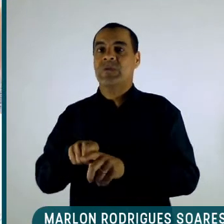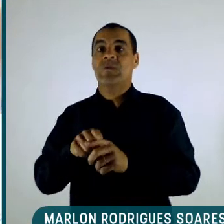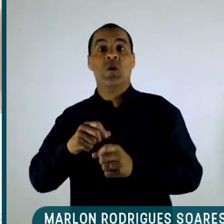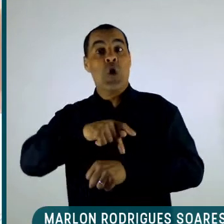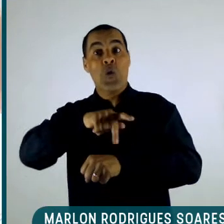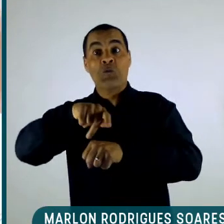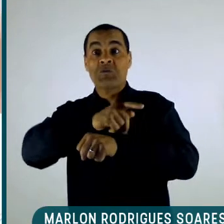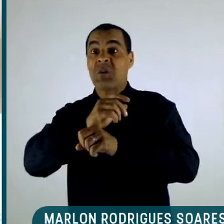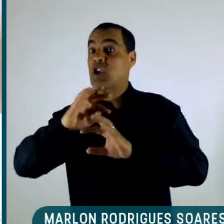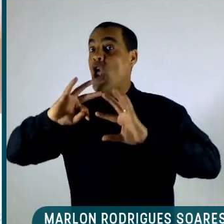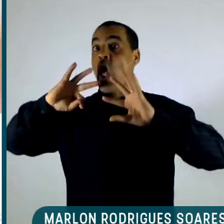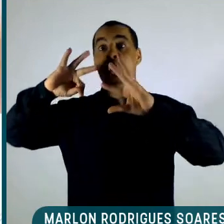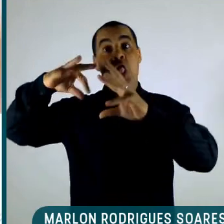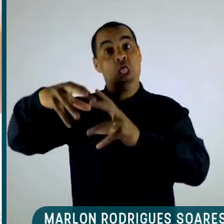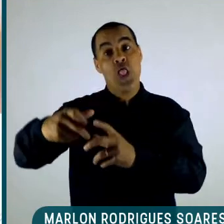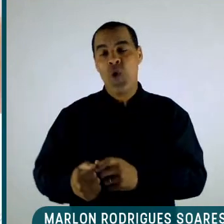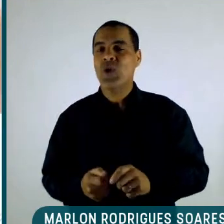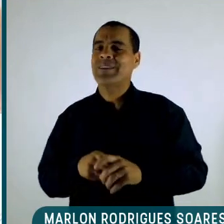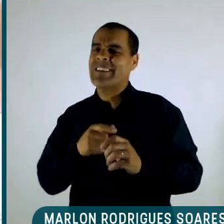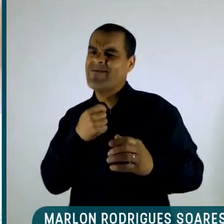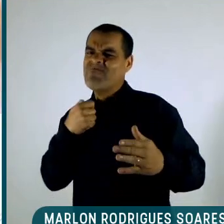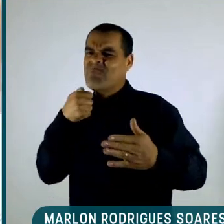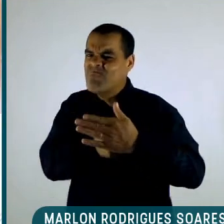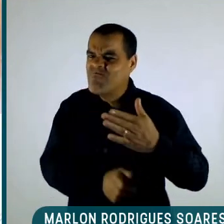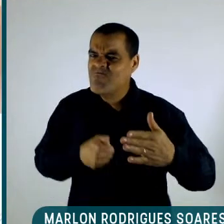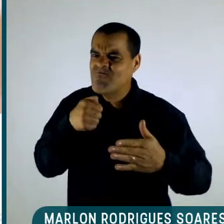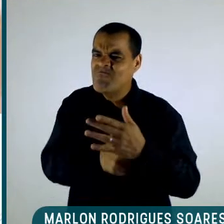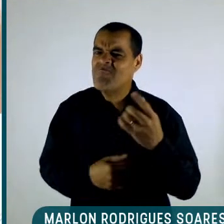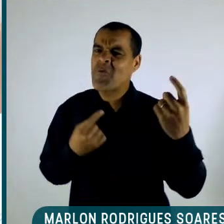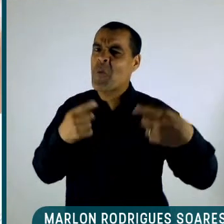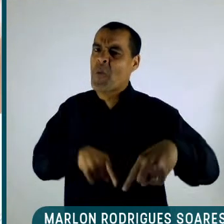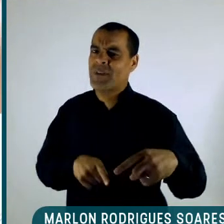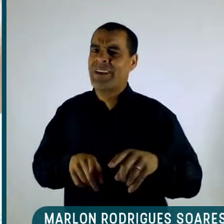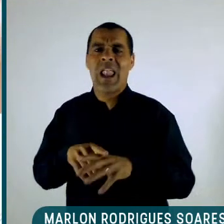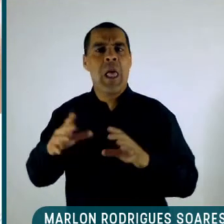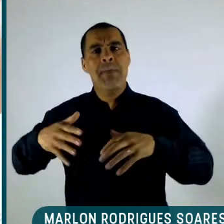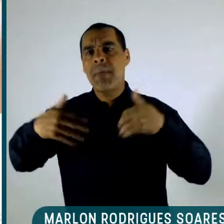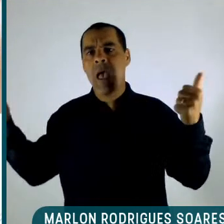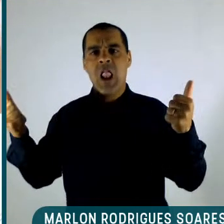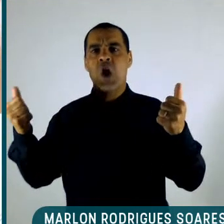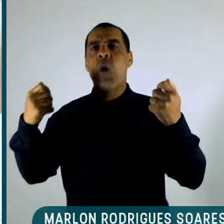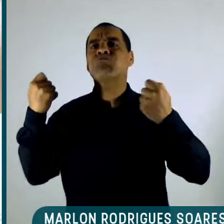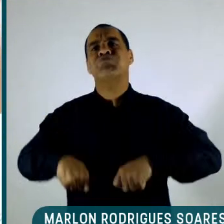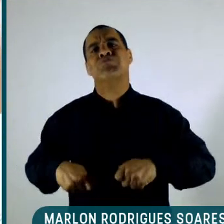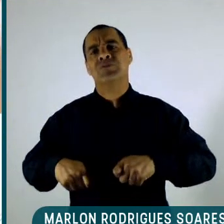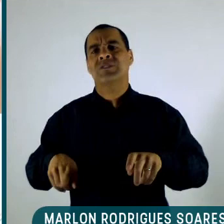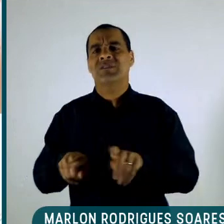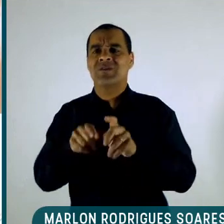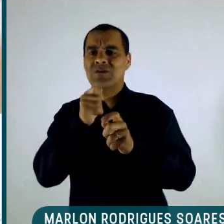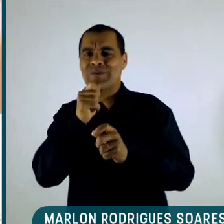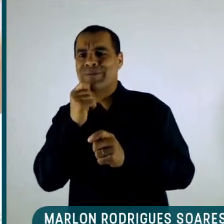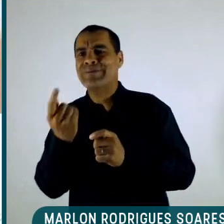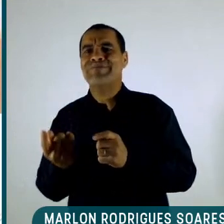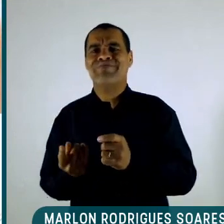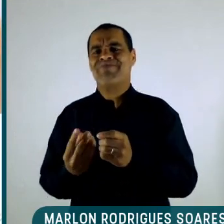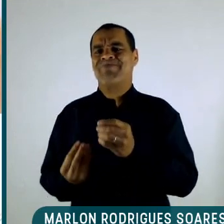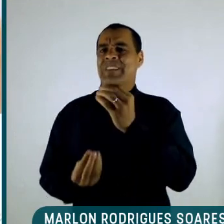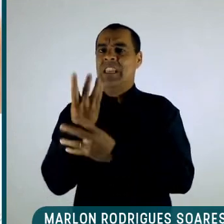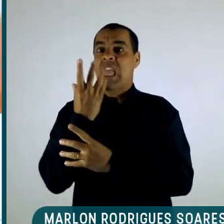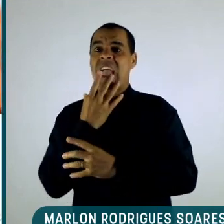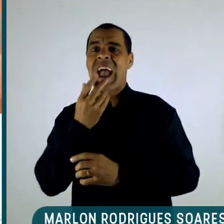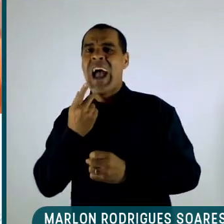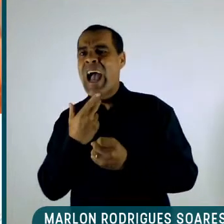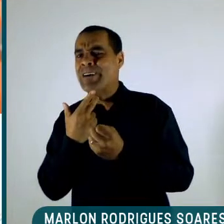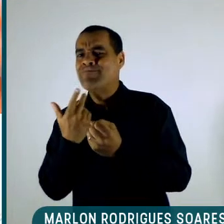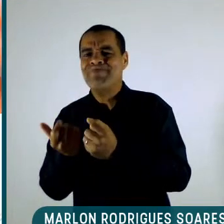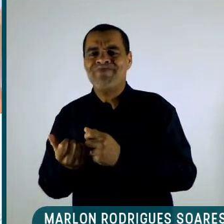are facing a pandemic. They are all trying to fight against it the best way they can. But you have to